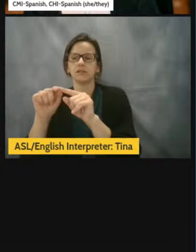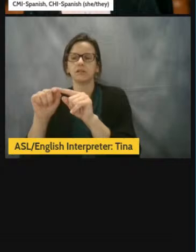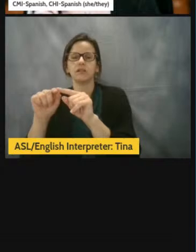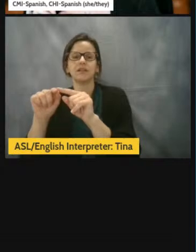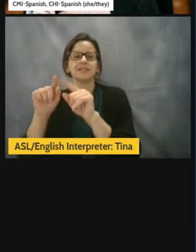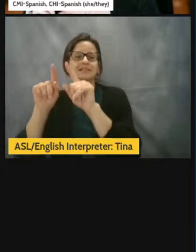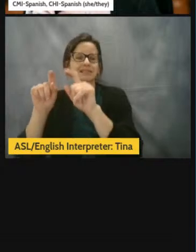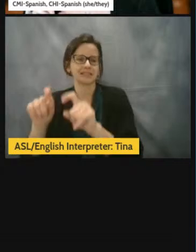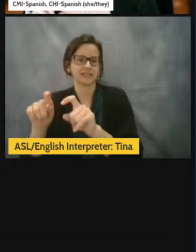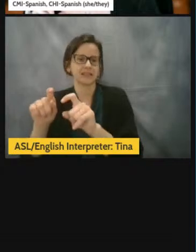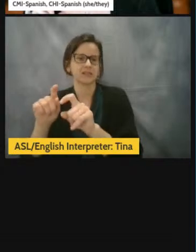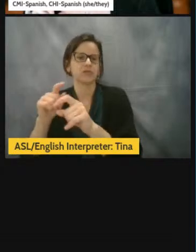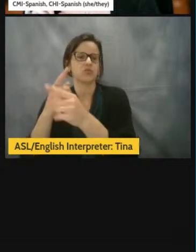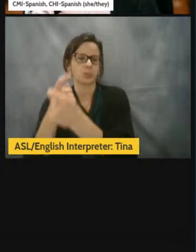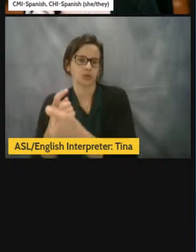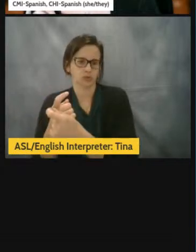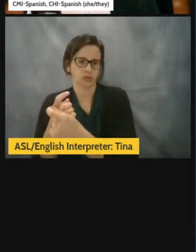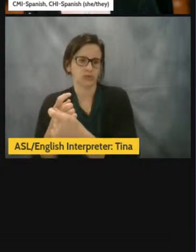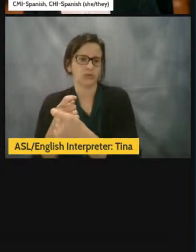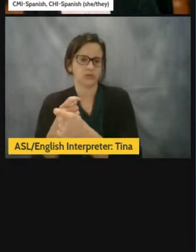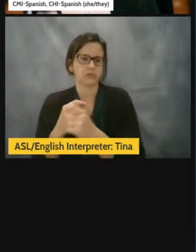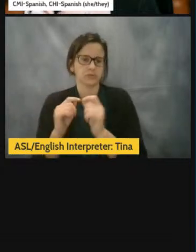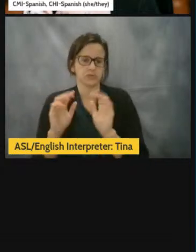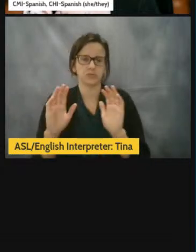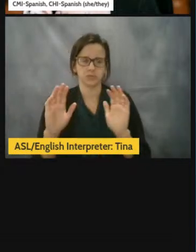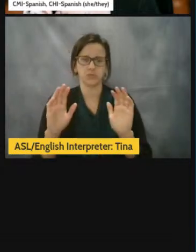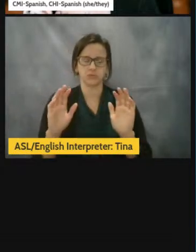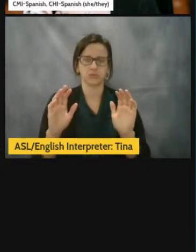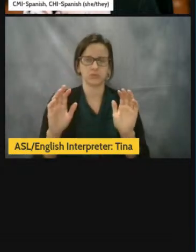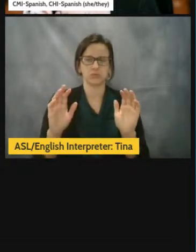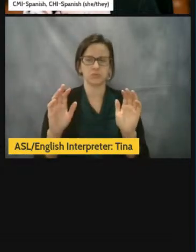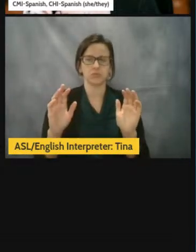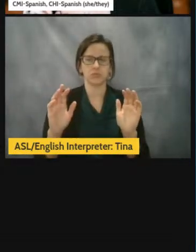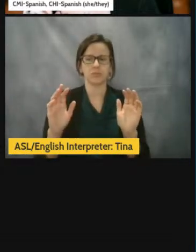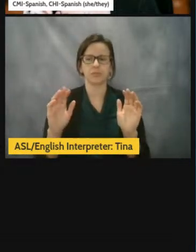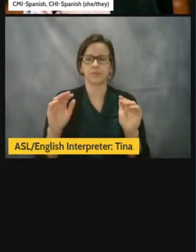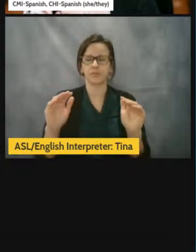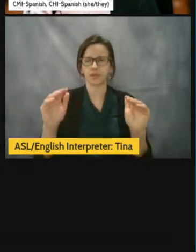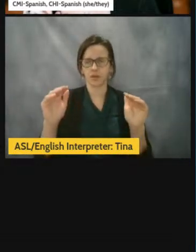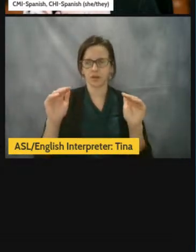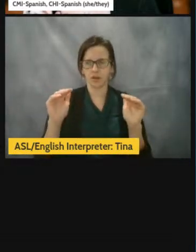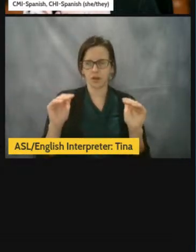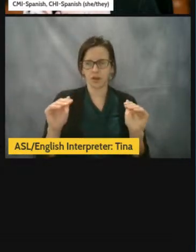chromosomes tested. Okay. And then we have